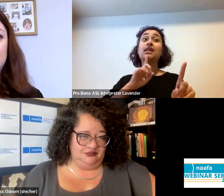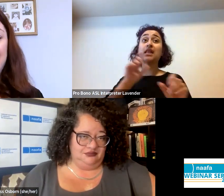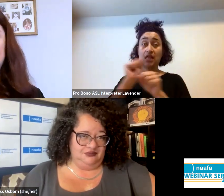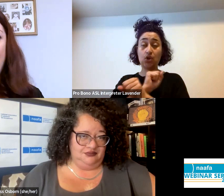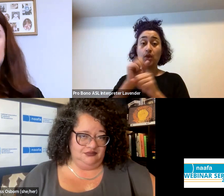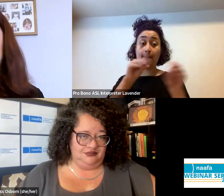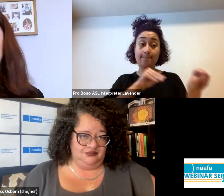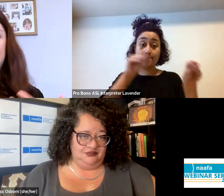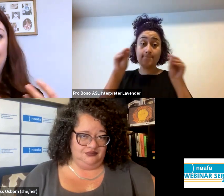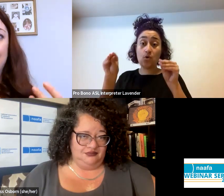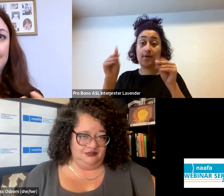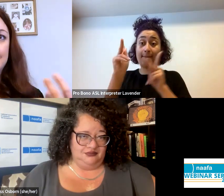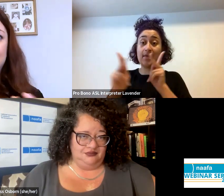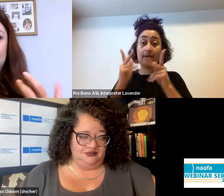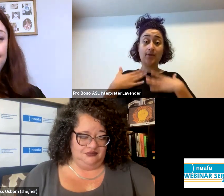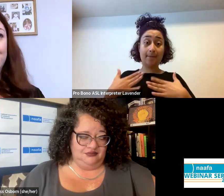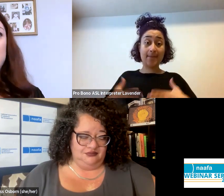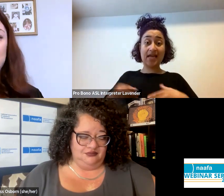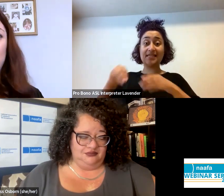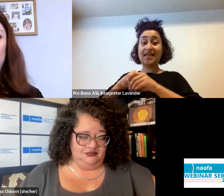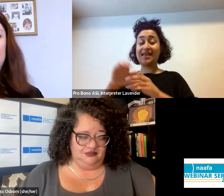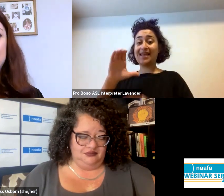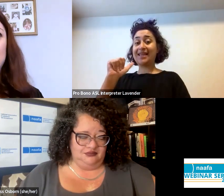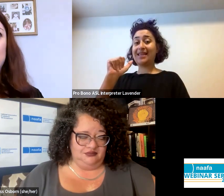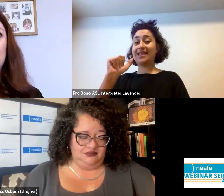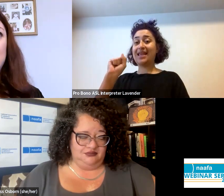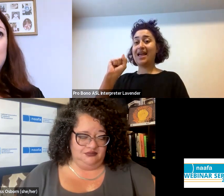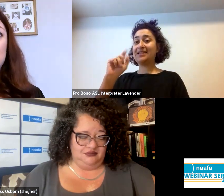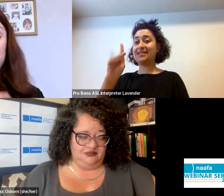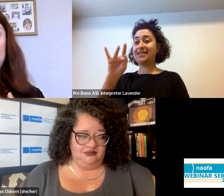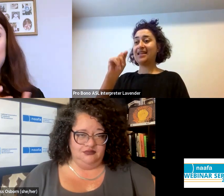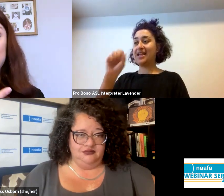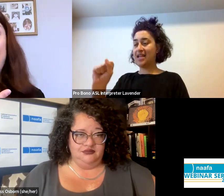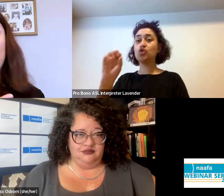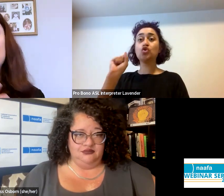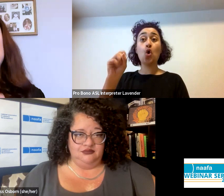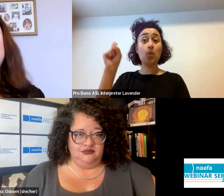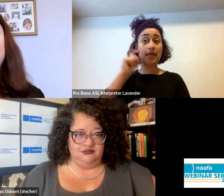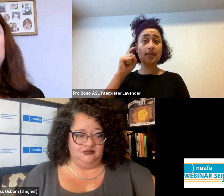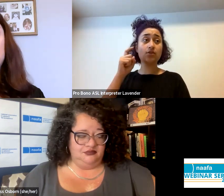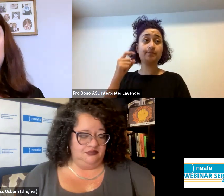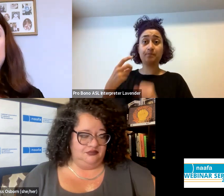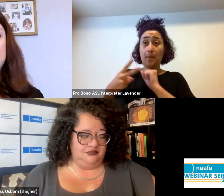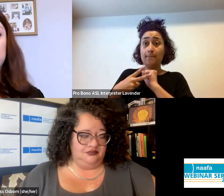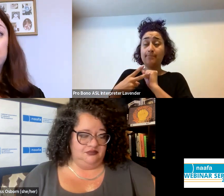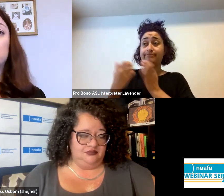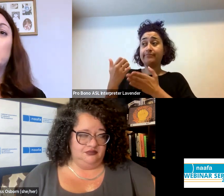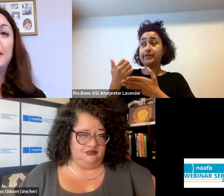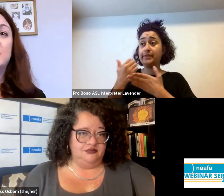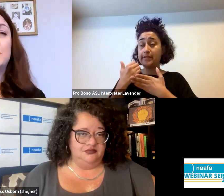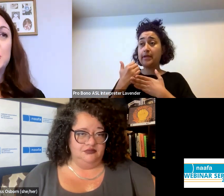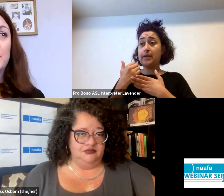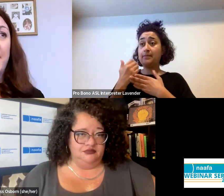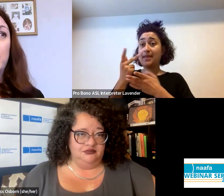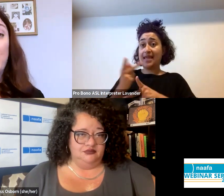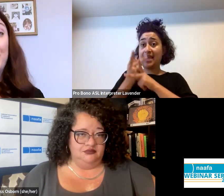people and caskets. And so we need to protect ourselves for safety reasons. We